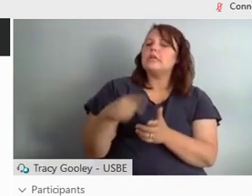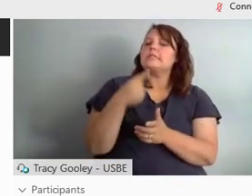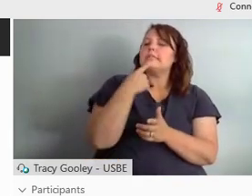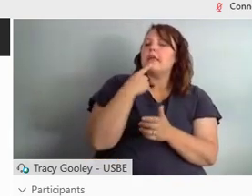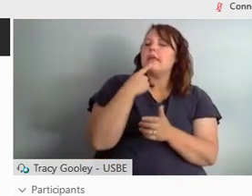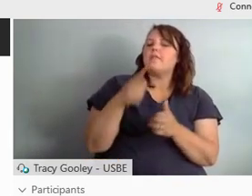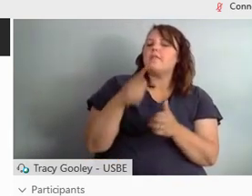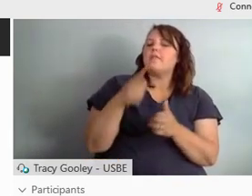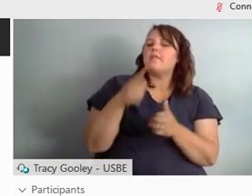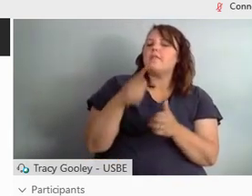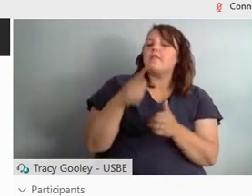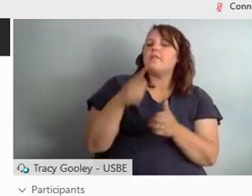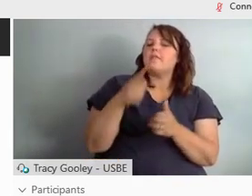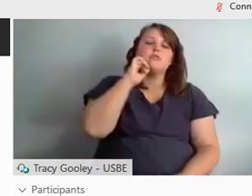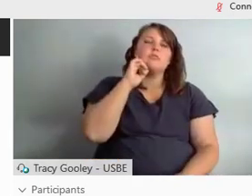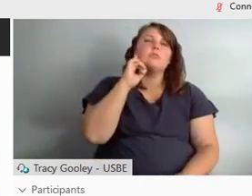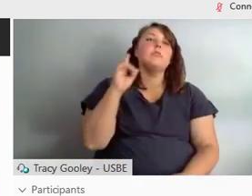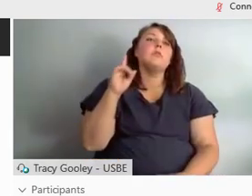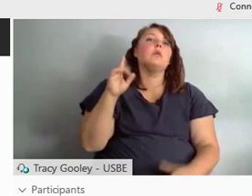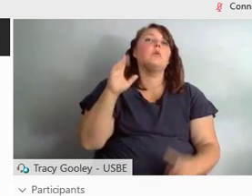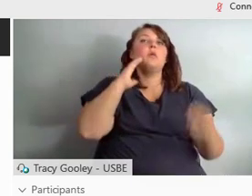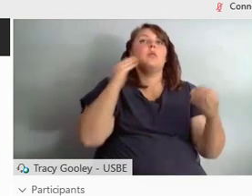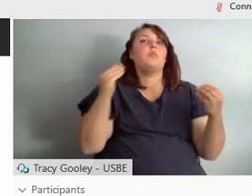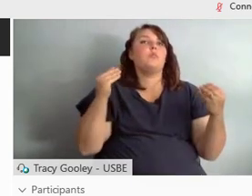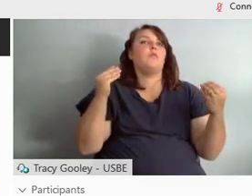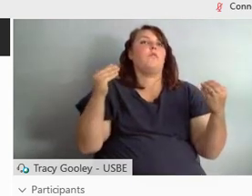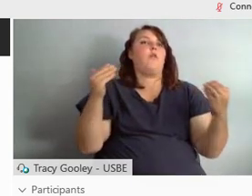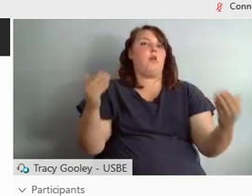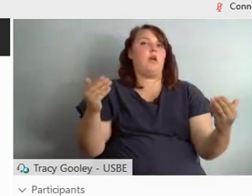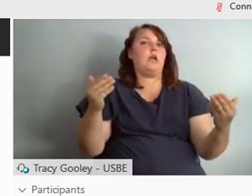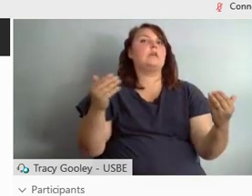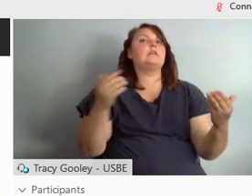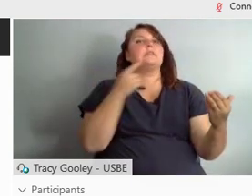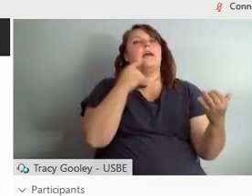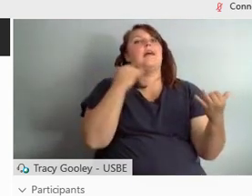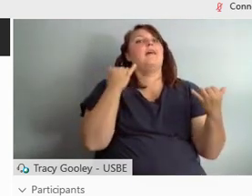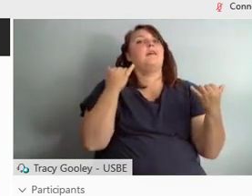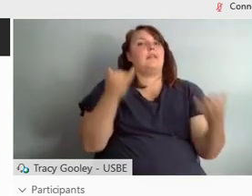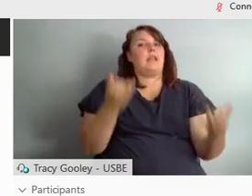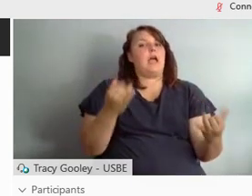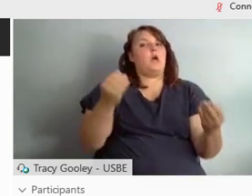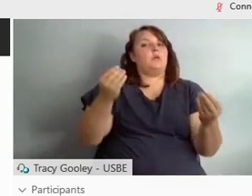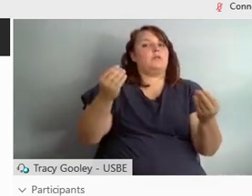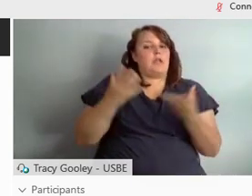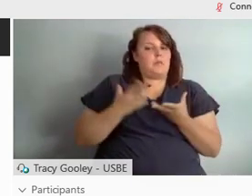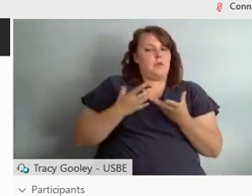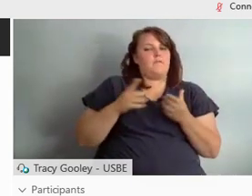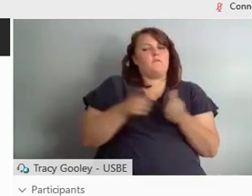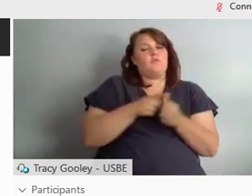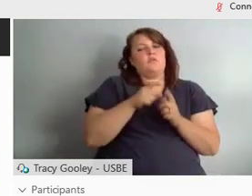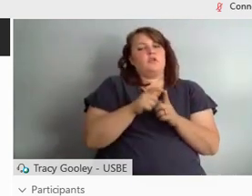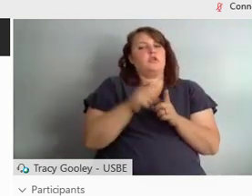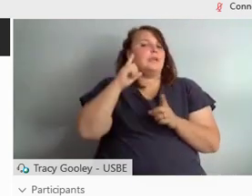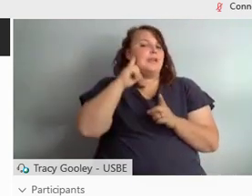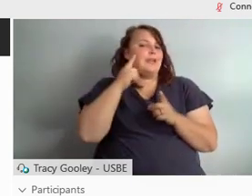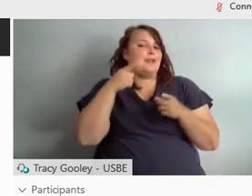hear. Then you'll move on and you'll say, now tell me the first word you hear in these